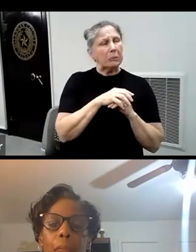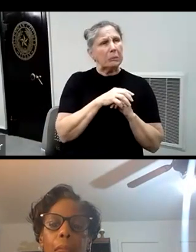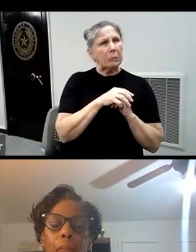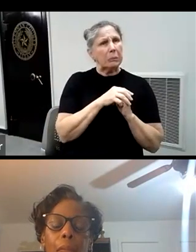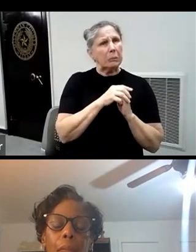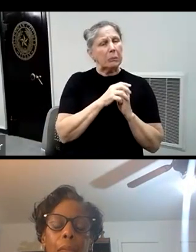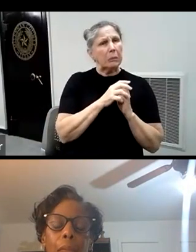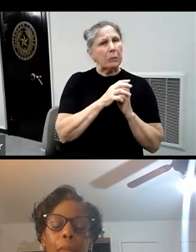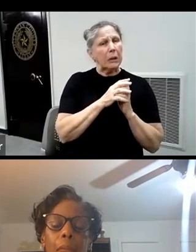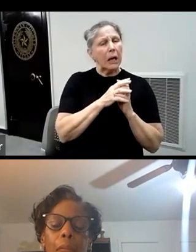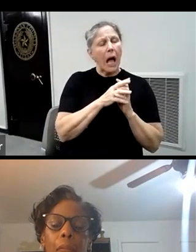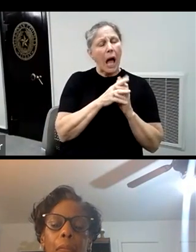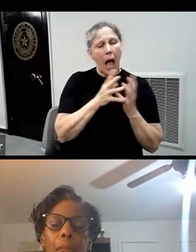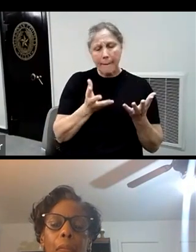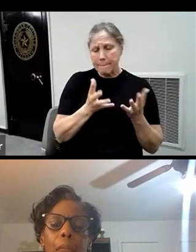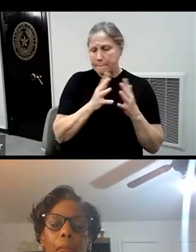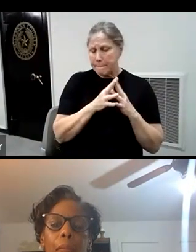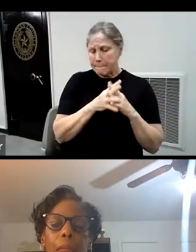I